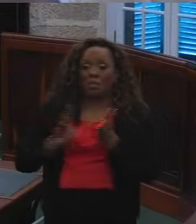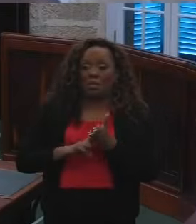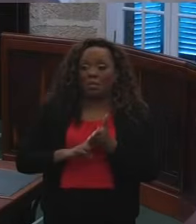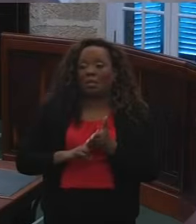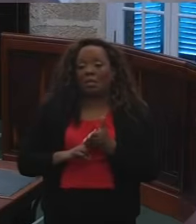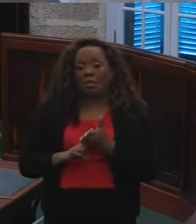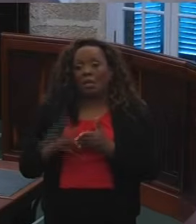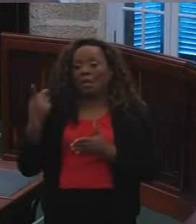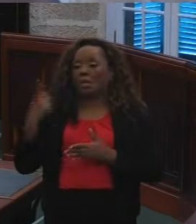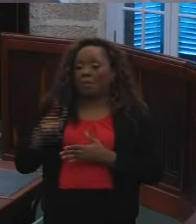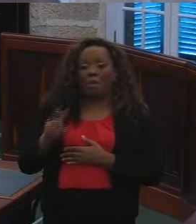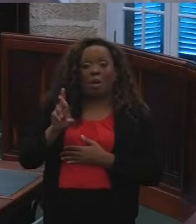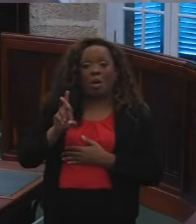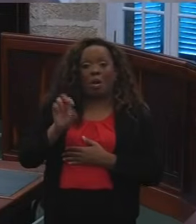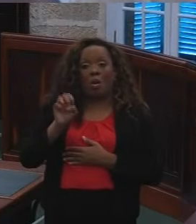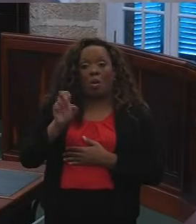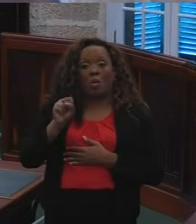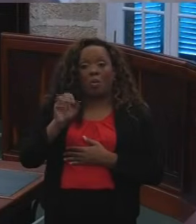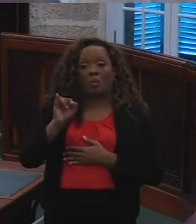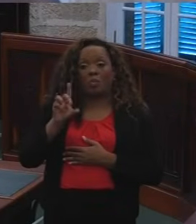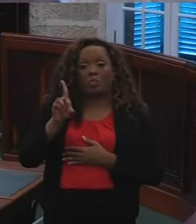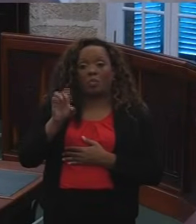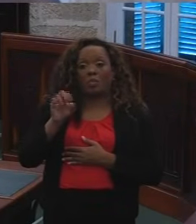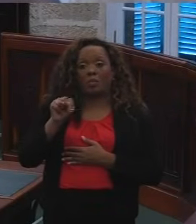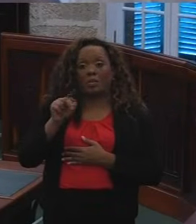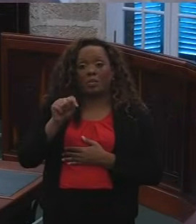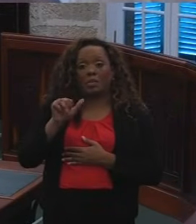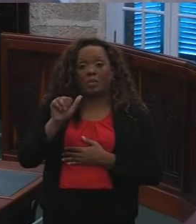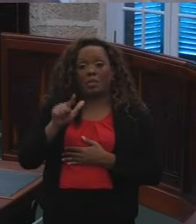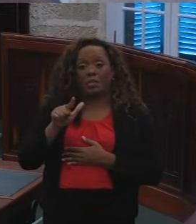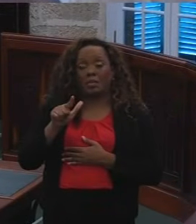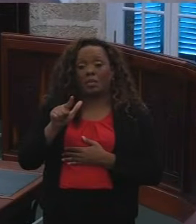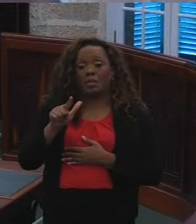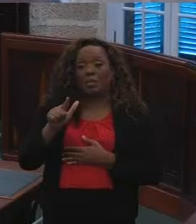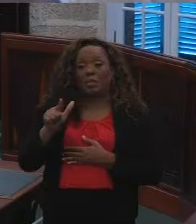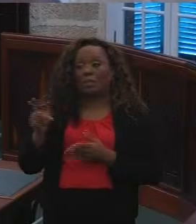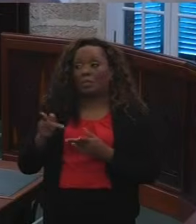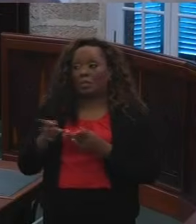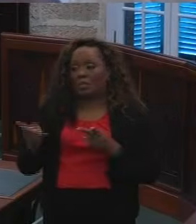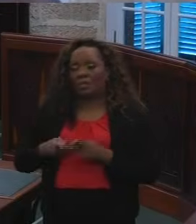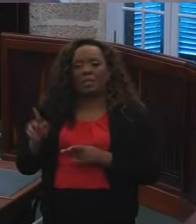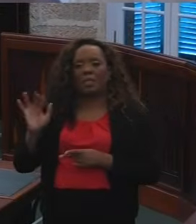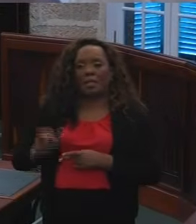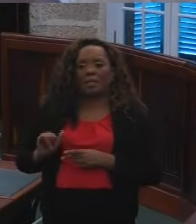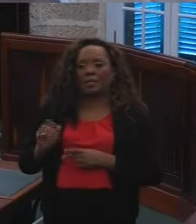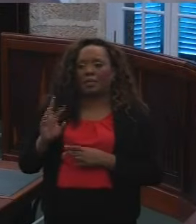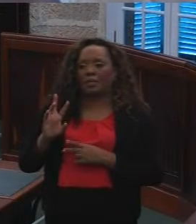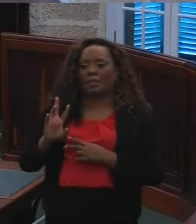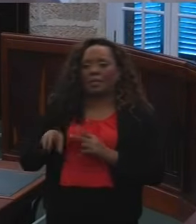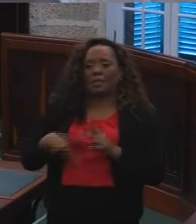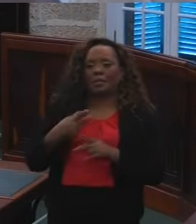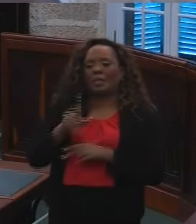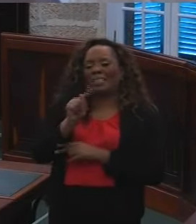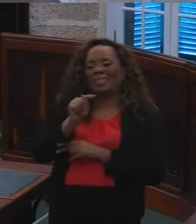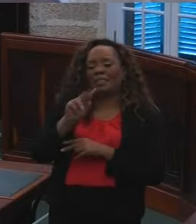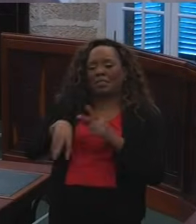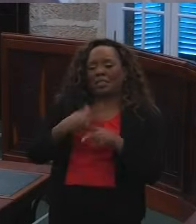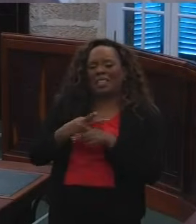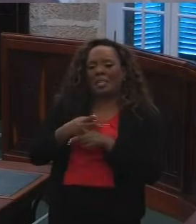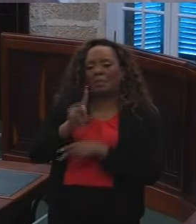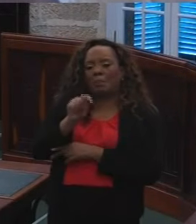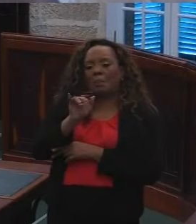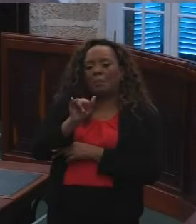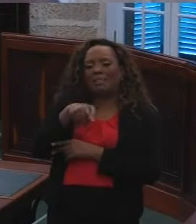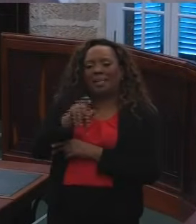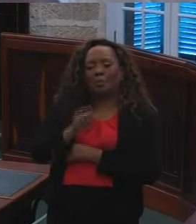of residential facilities which are classified as Type 1 or Type 2. And you will know that Type 1, if you read the